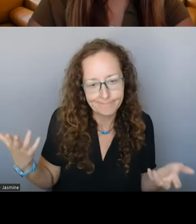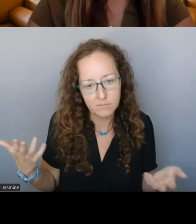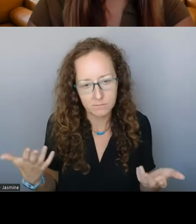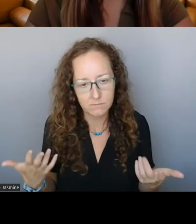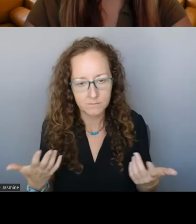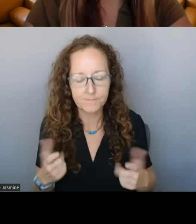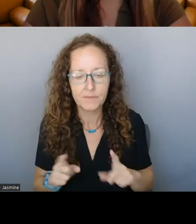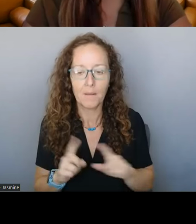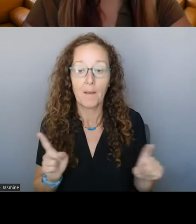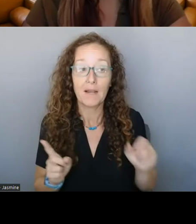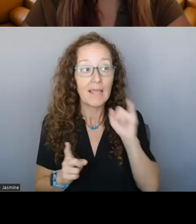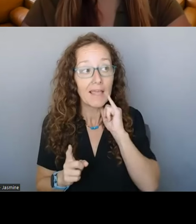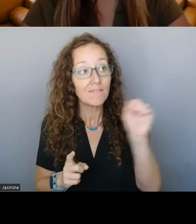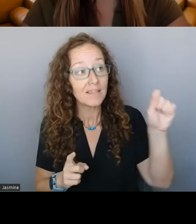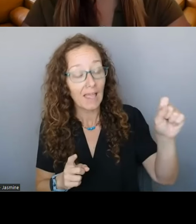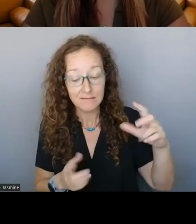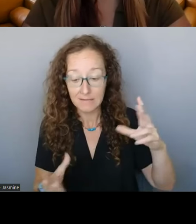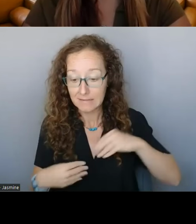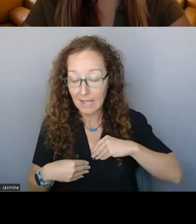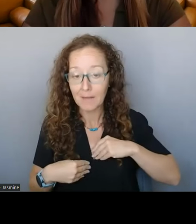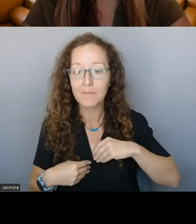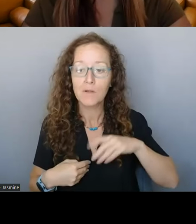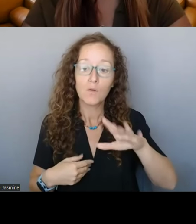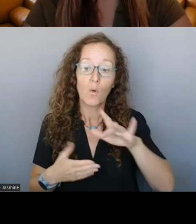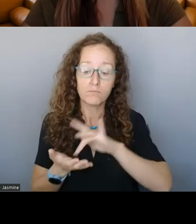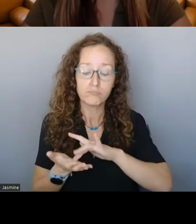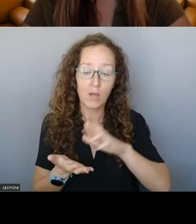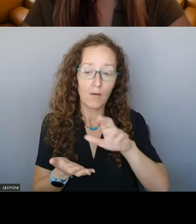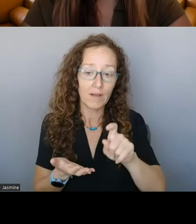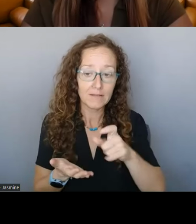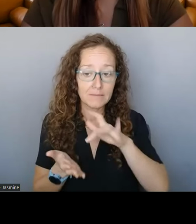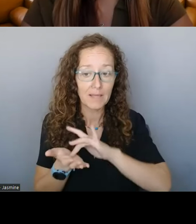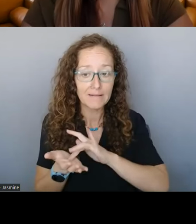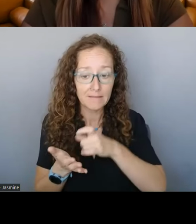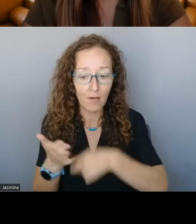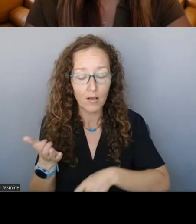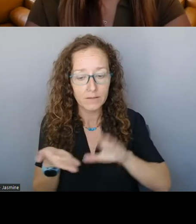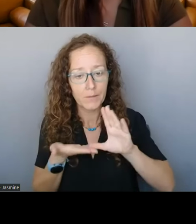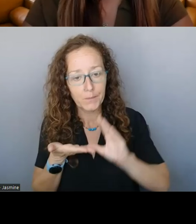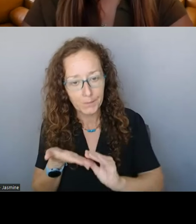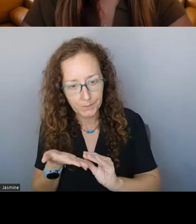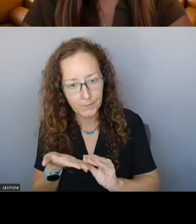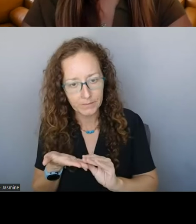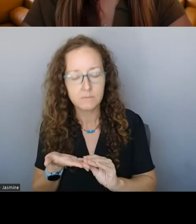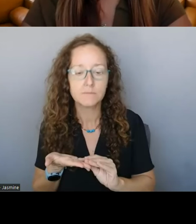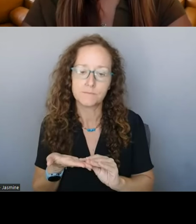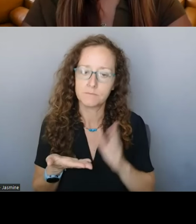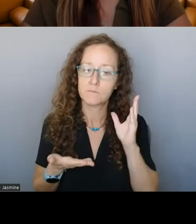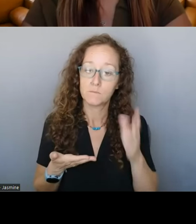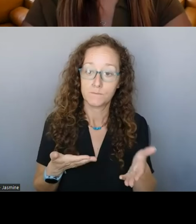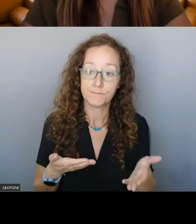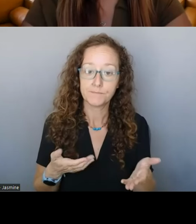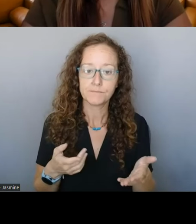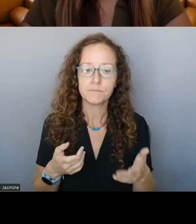drug costs, reduces those premiums, reduces the deductible. So that program there is through